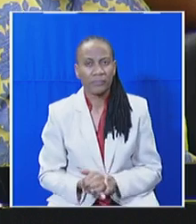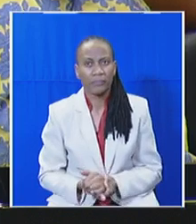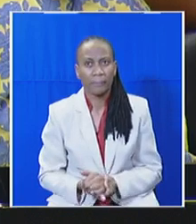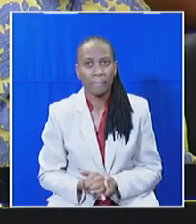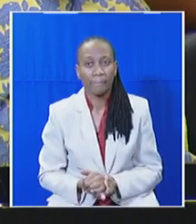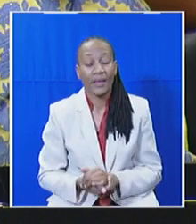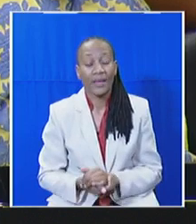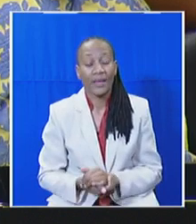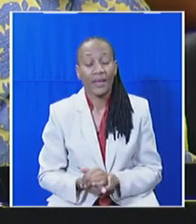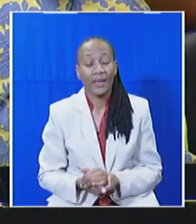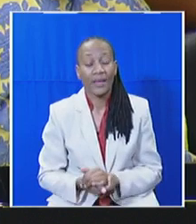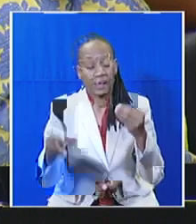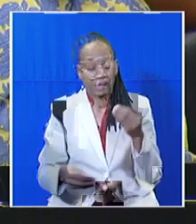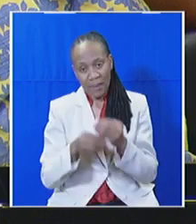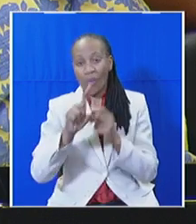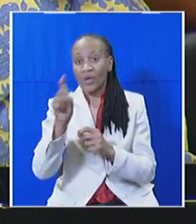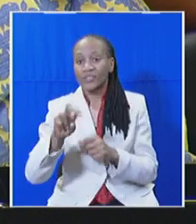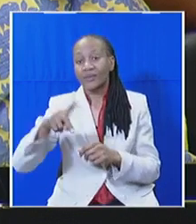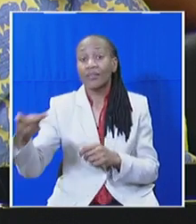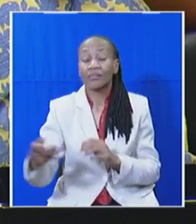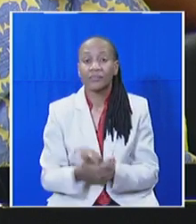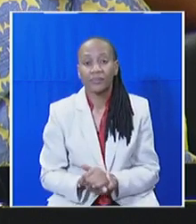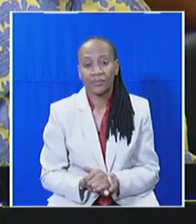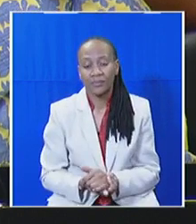next supplementary question.